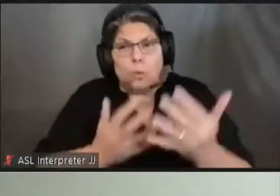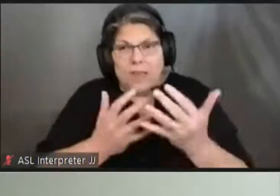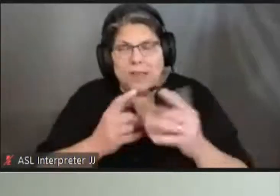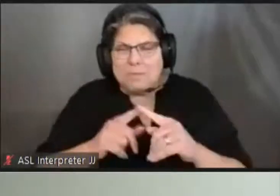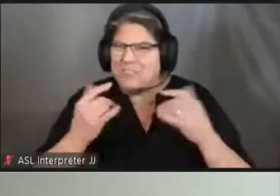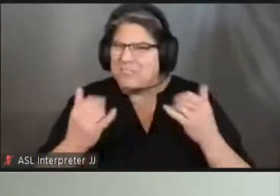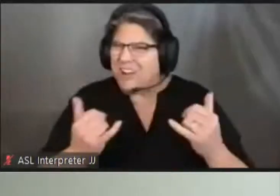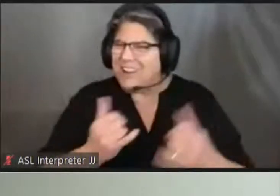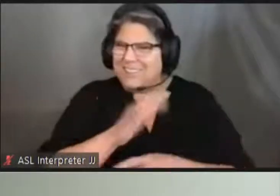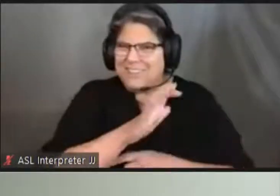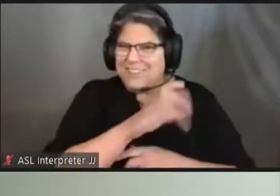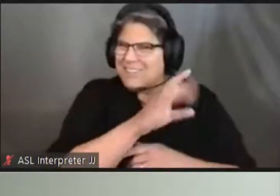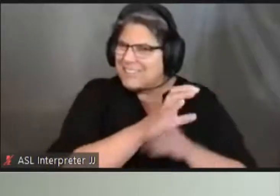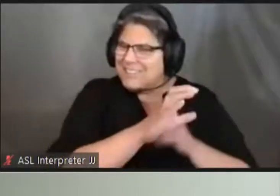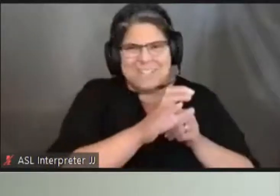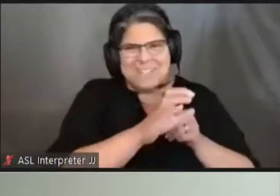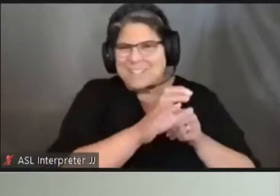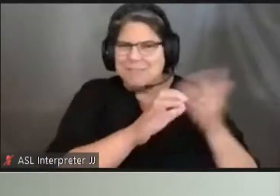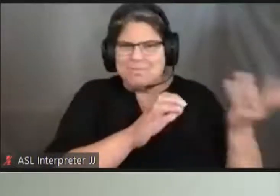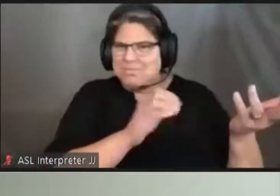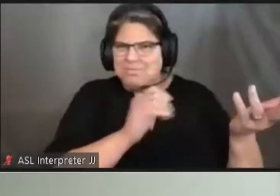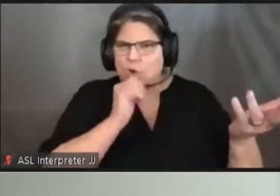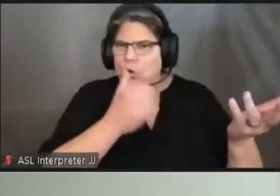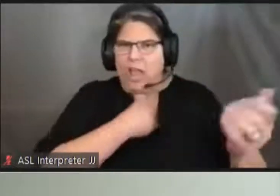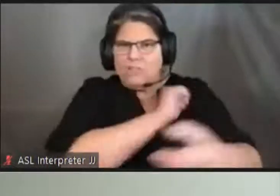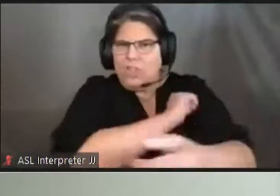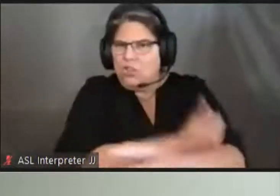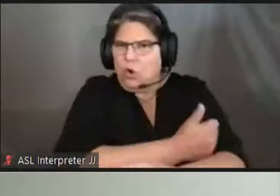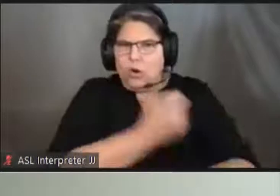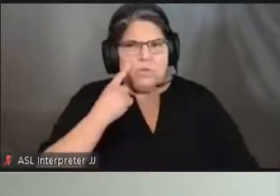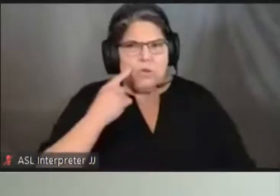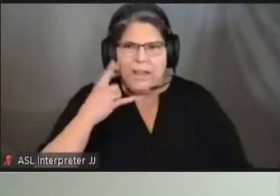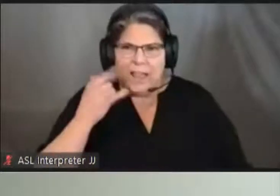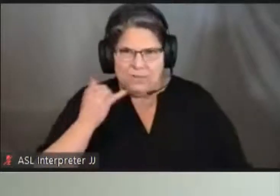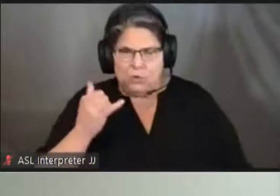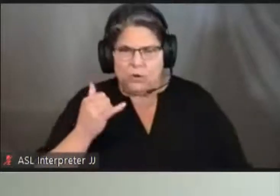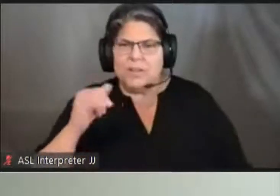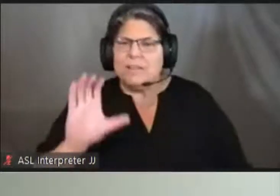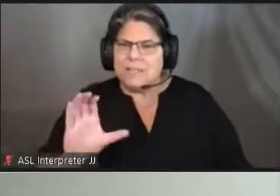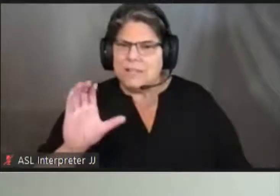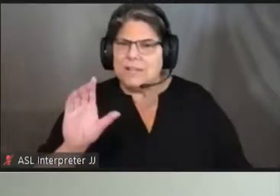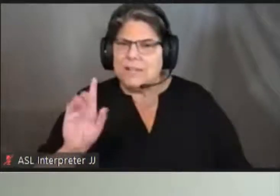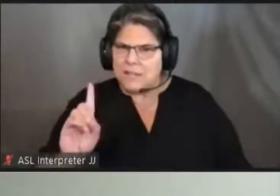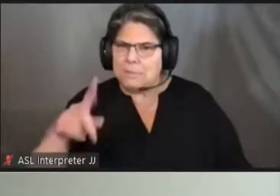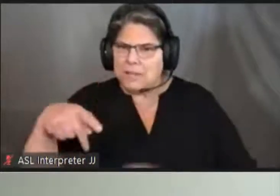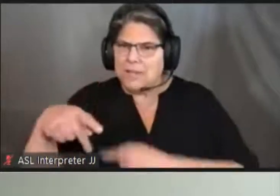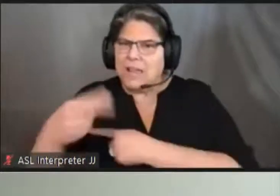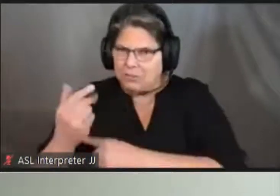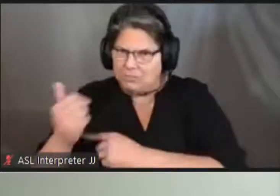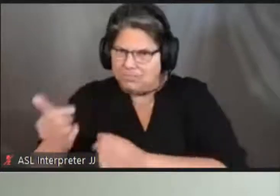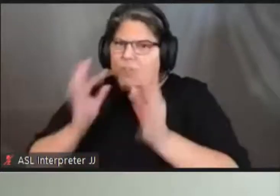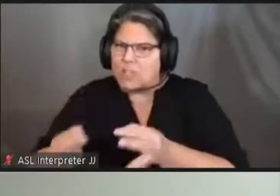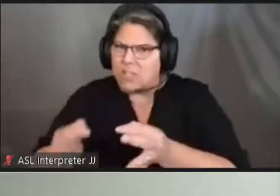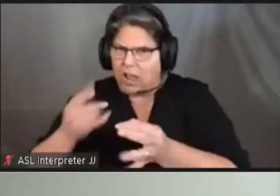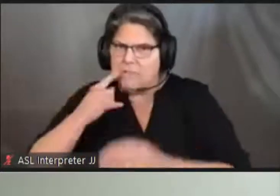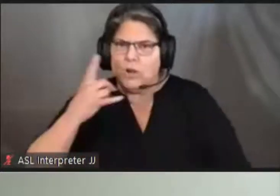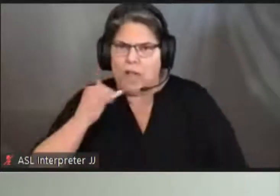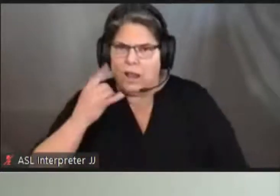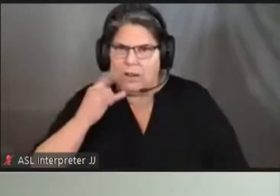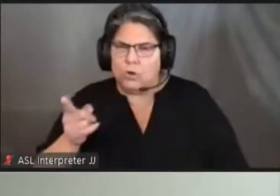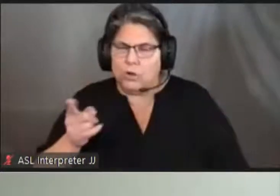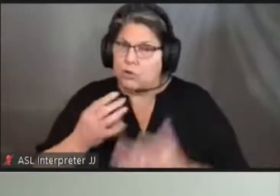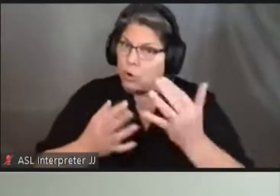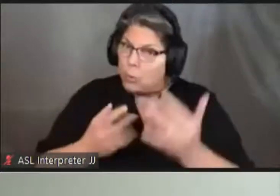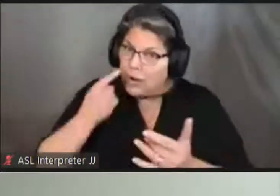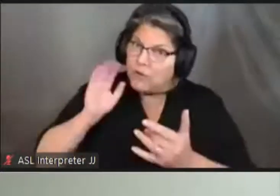point. They do not have the authority in California that CDPH has, and so we're waiting for the CDPH to interpret